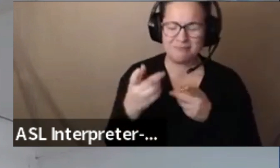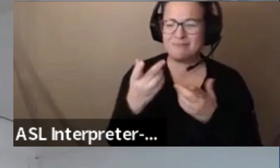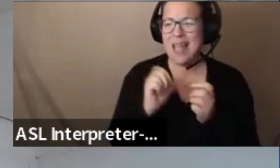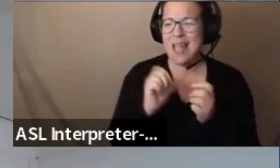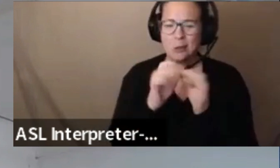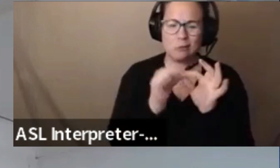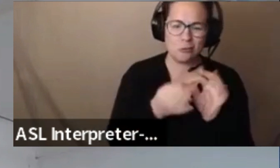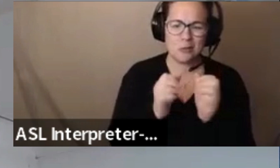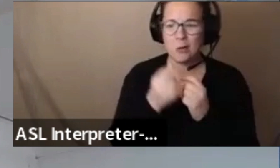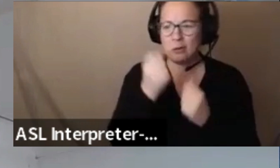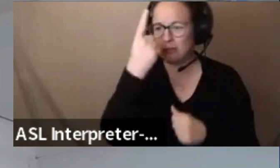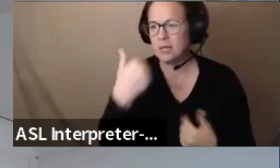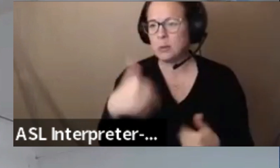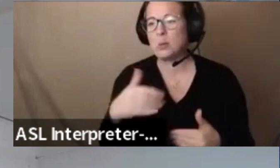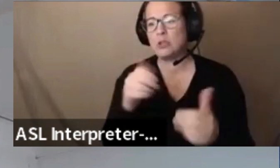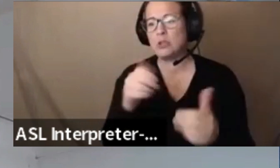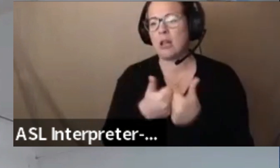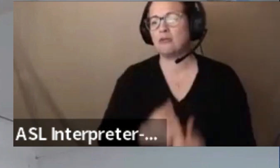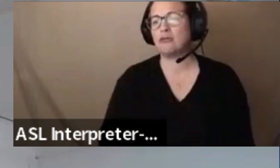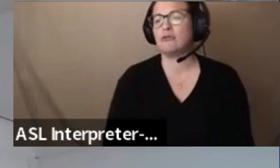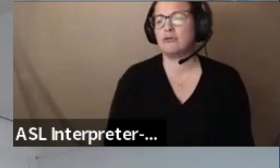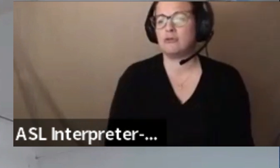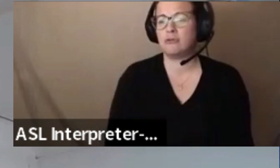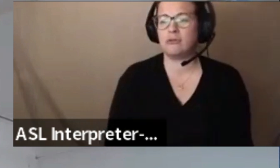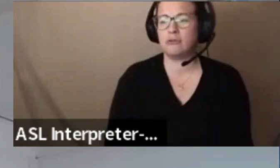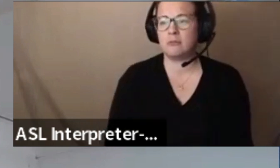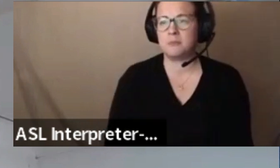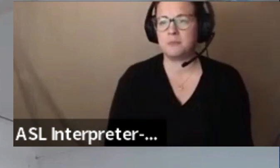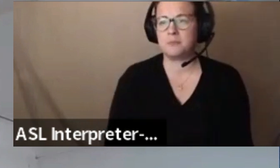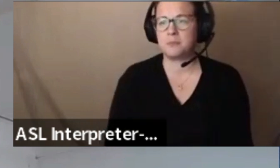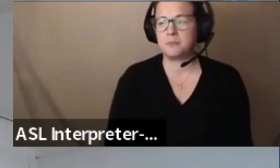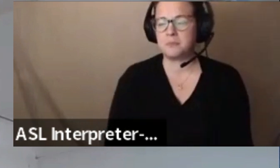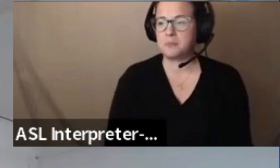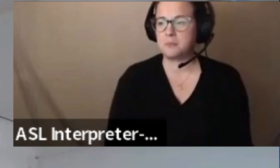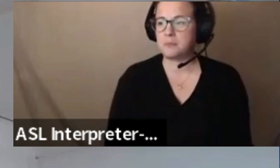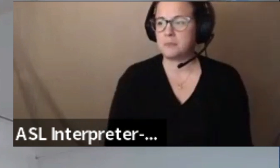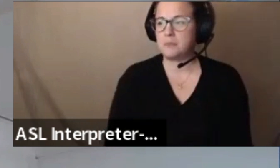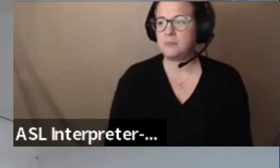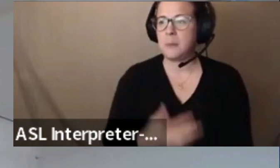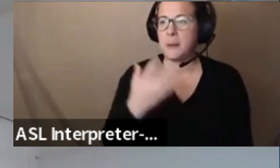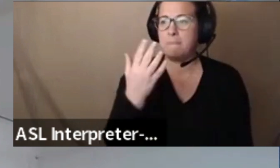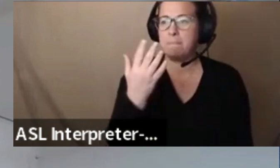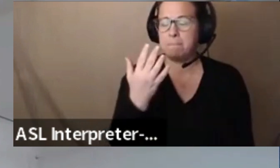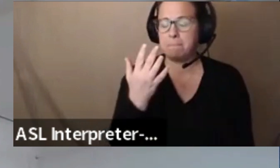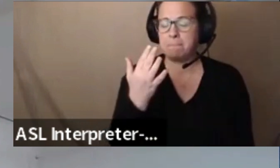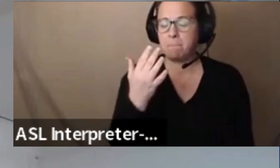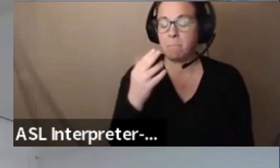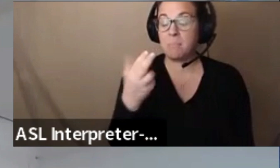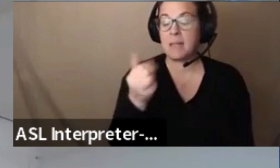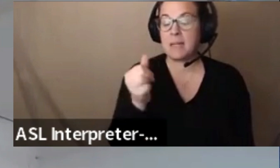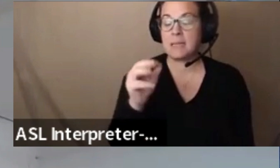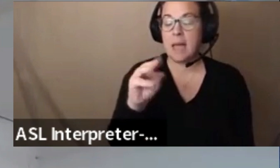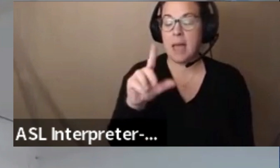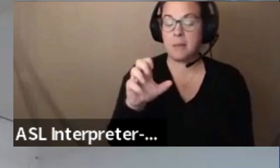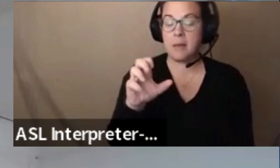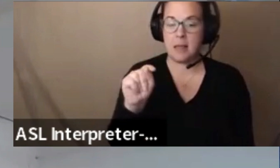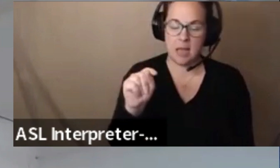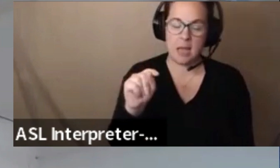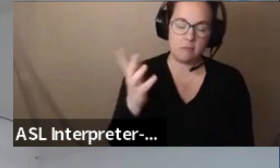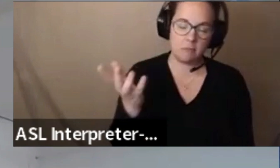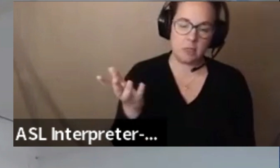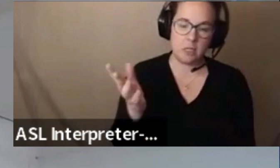a challenge. But the in Hamlet, of course, the big. I mean,